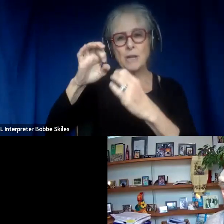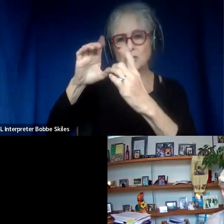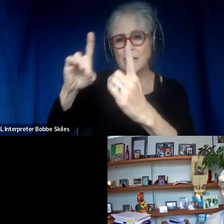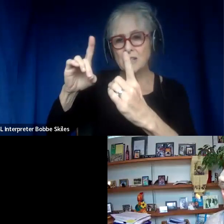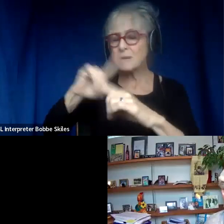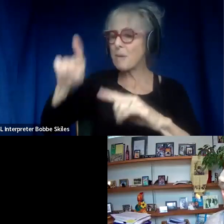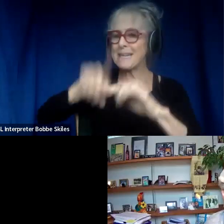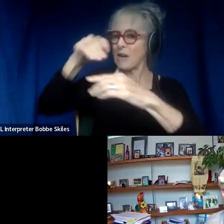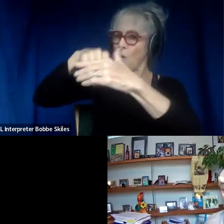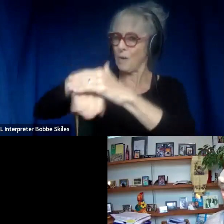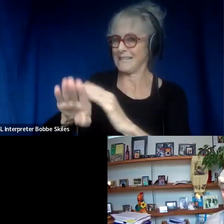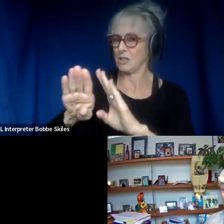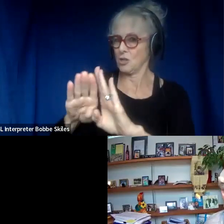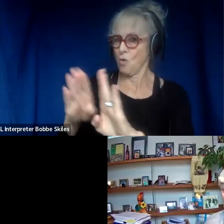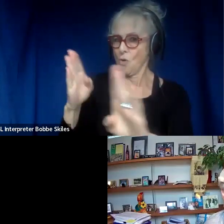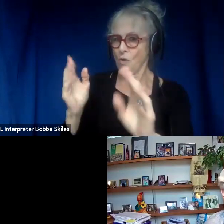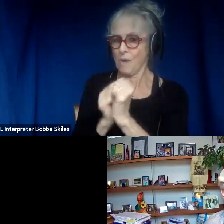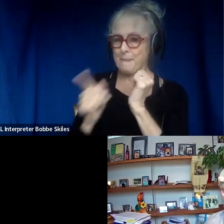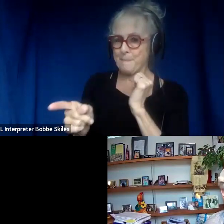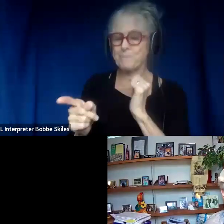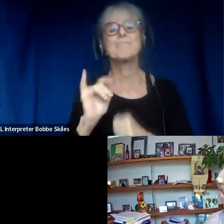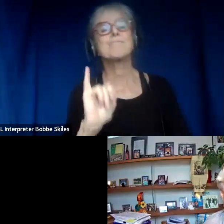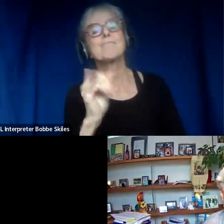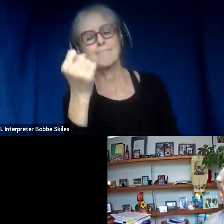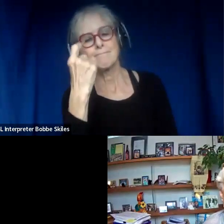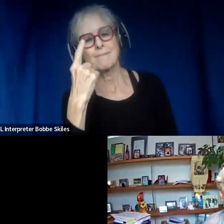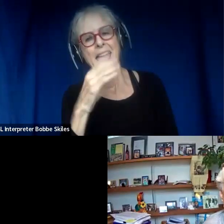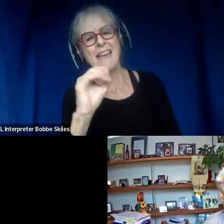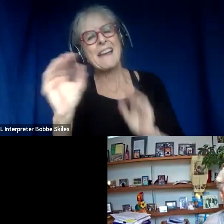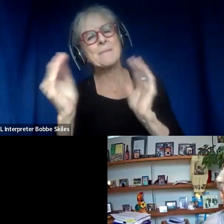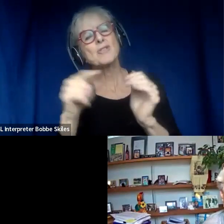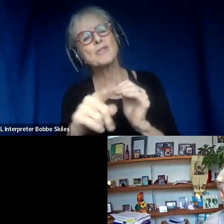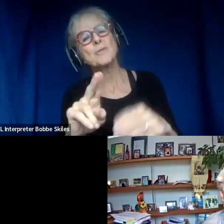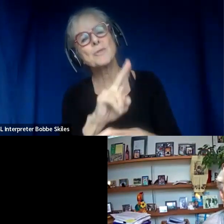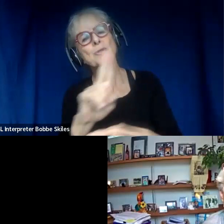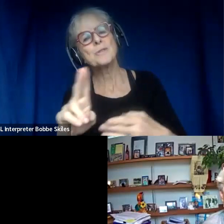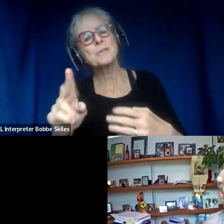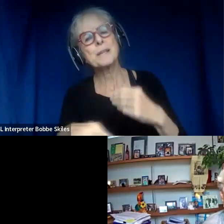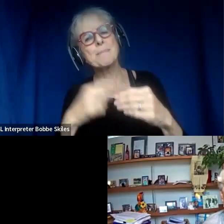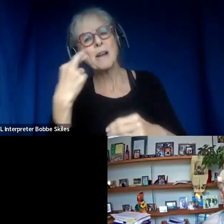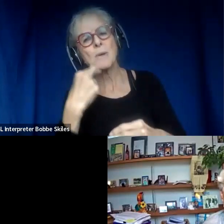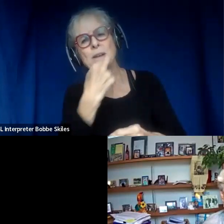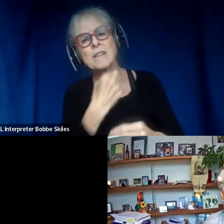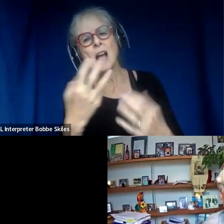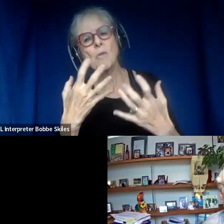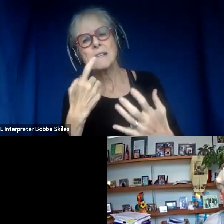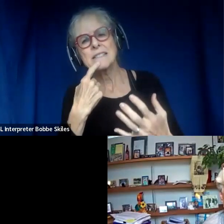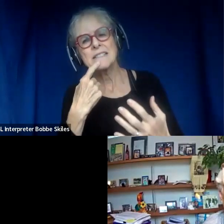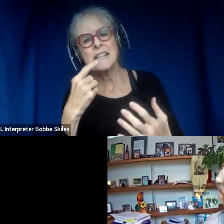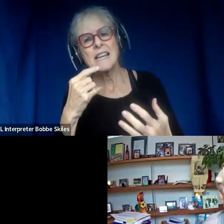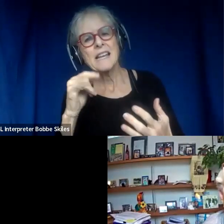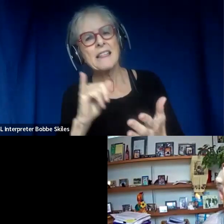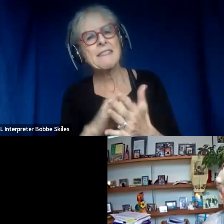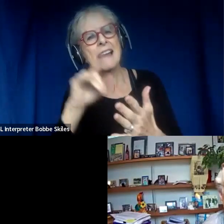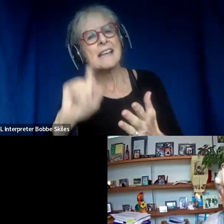door. Gotcha. Okay. And then the analogy you just used regarding the restaurant, I just want to point out that Tamar, that's got to be in print. It is